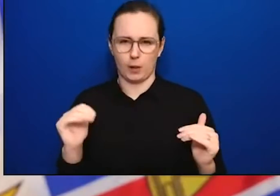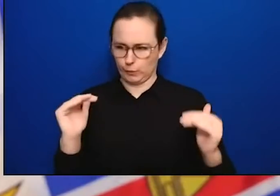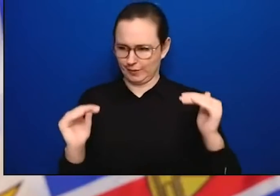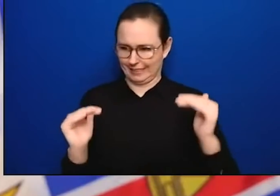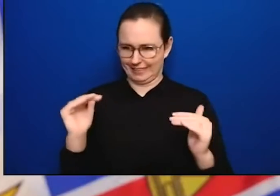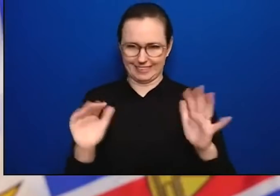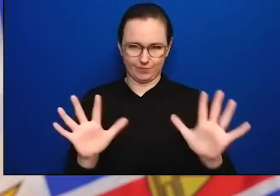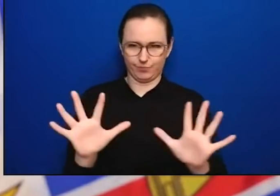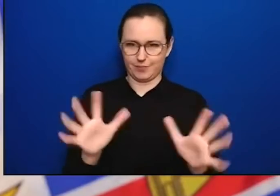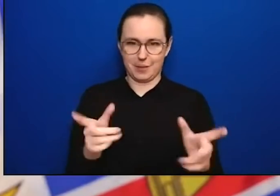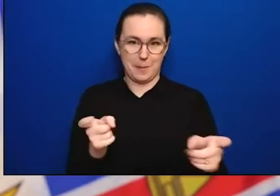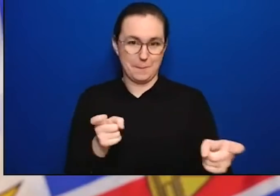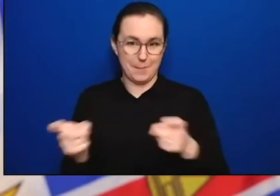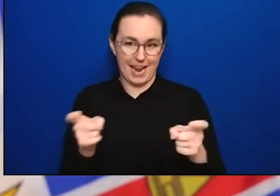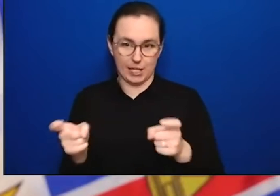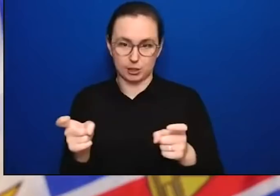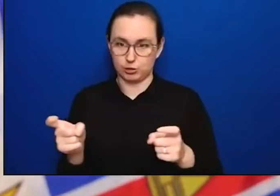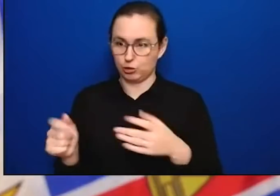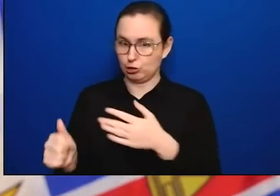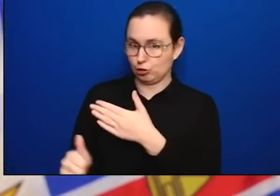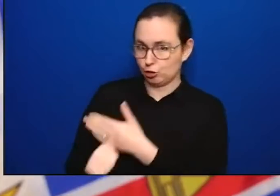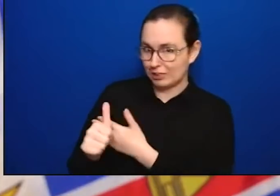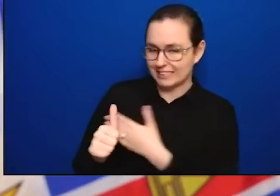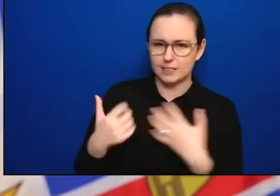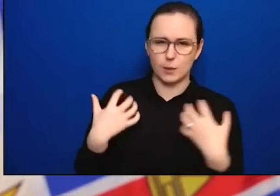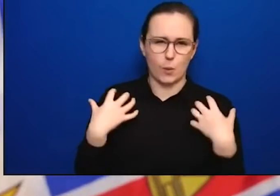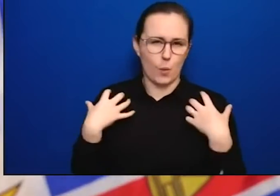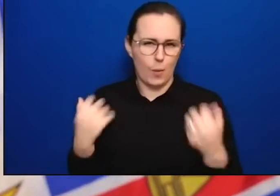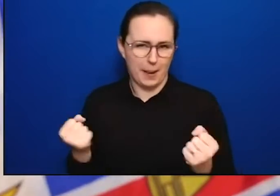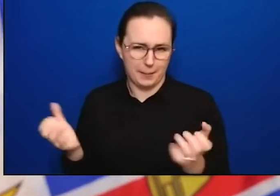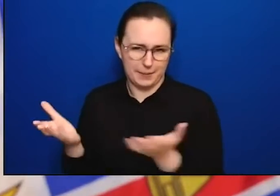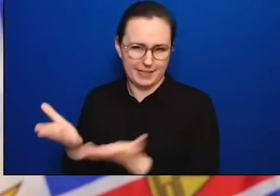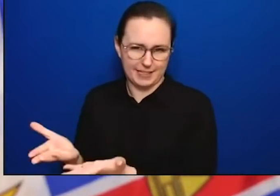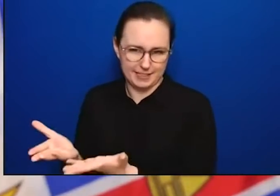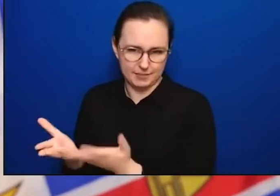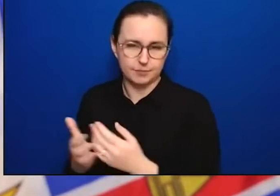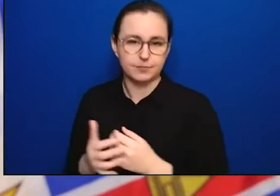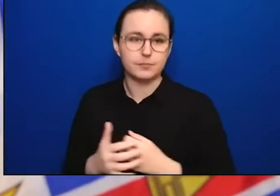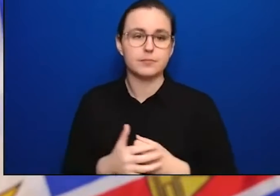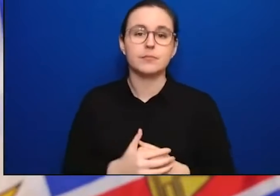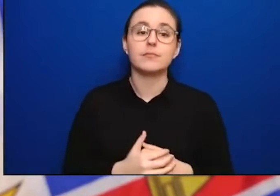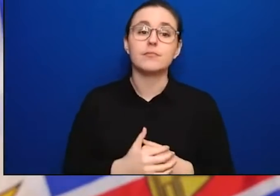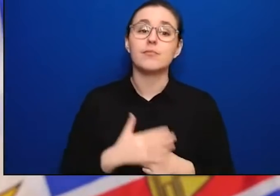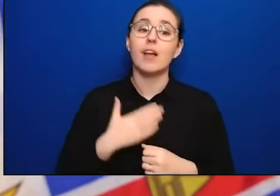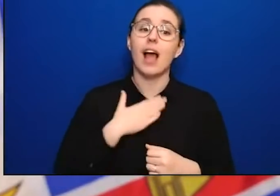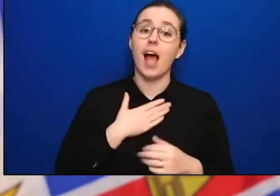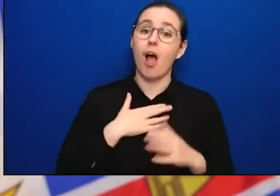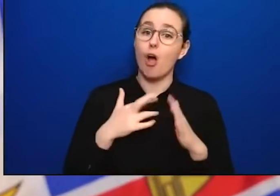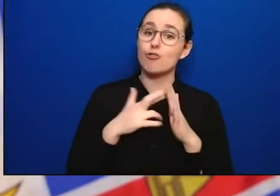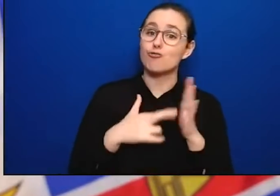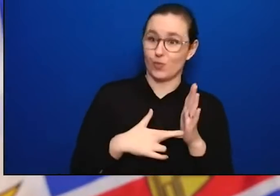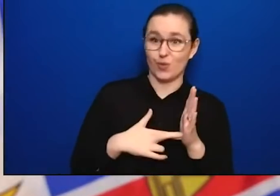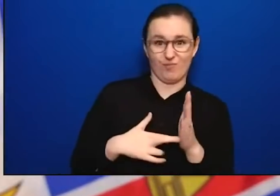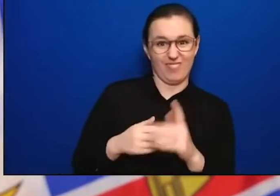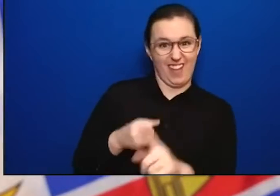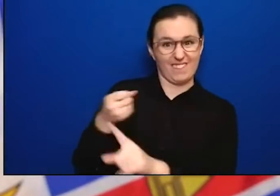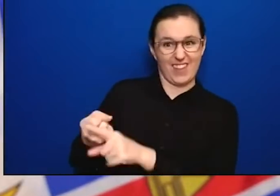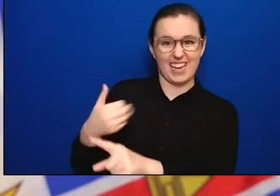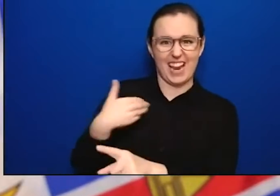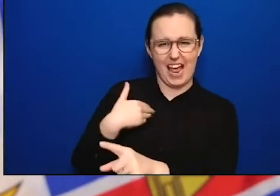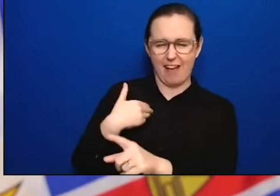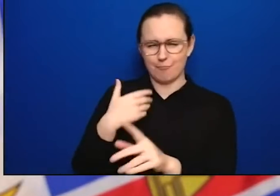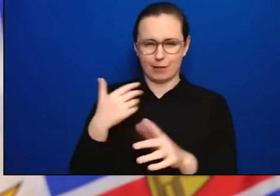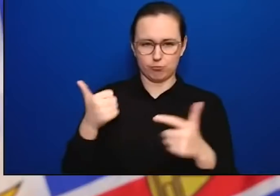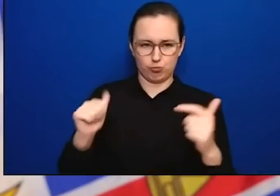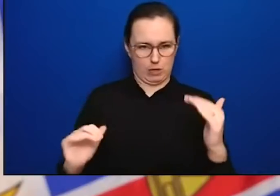to manage these outbreaks and balance that risk that we have and the harms that come both from from